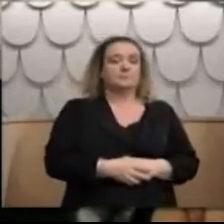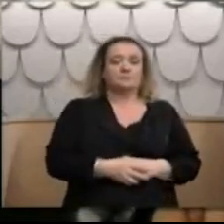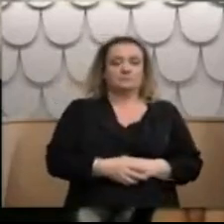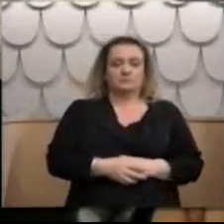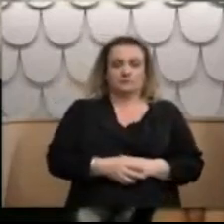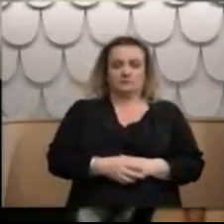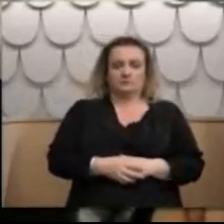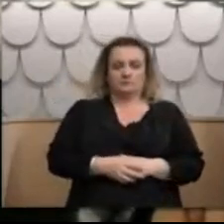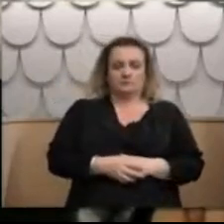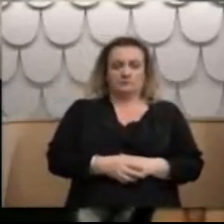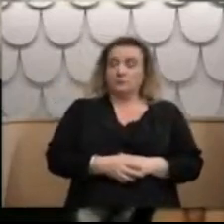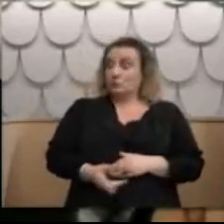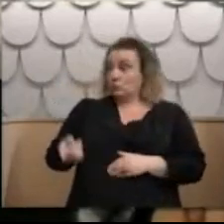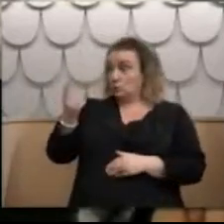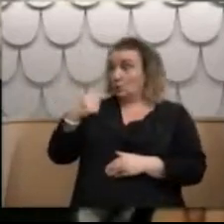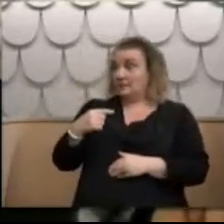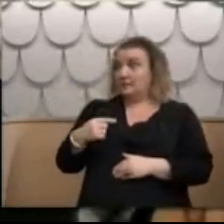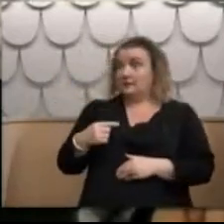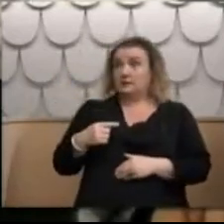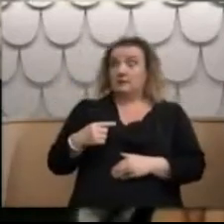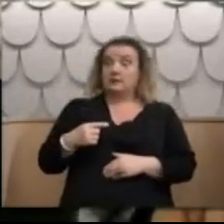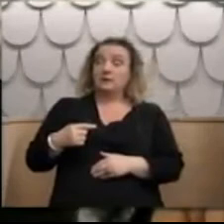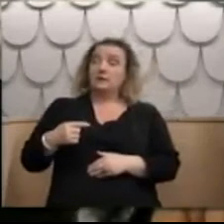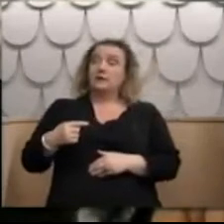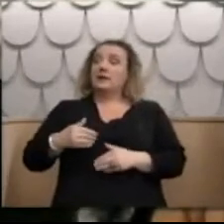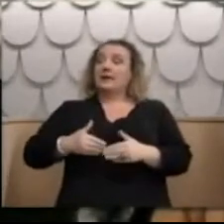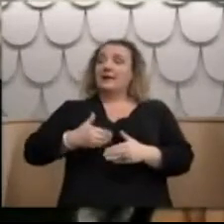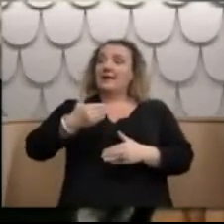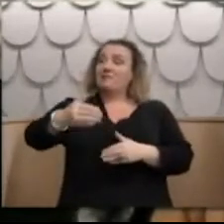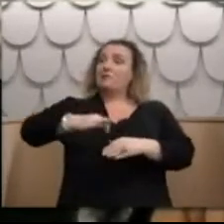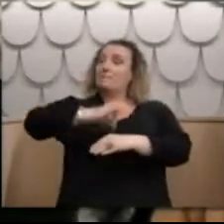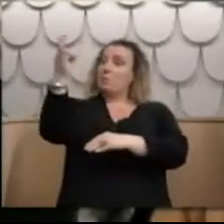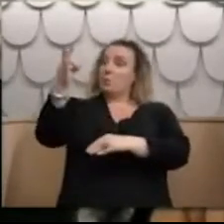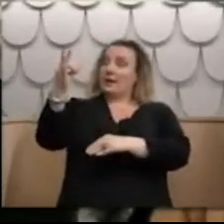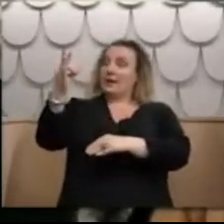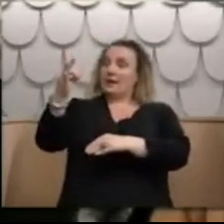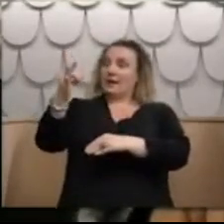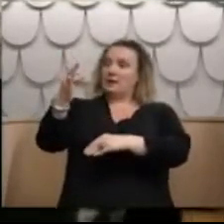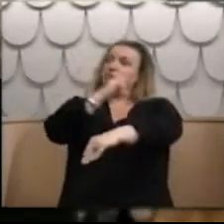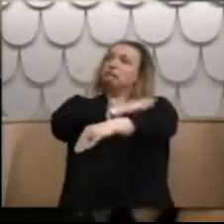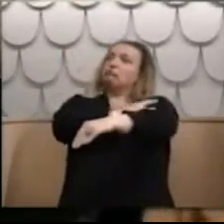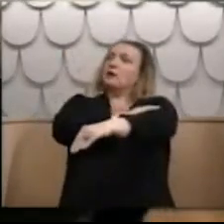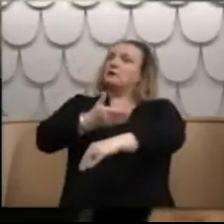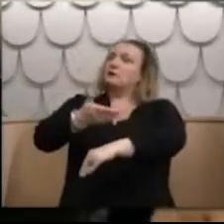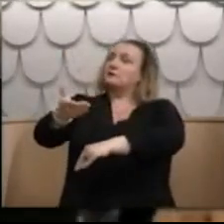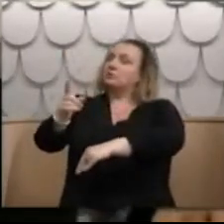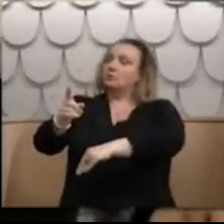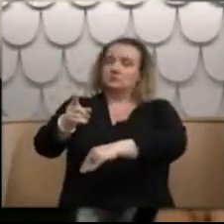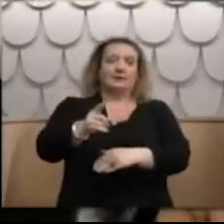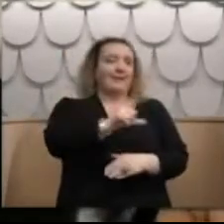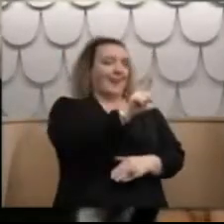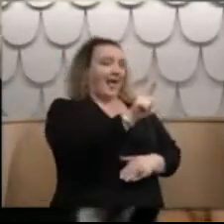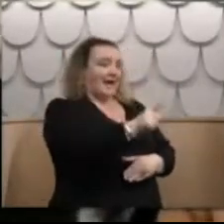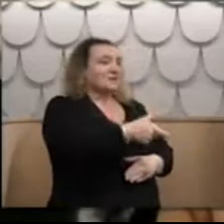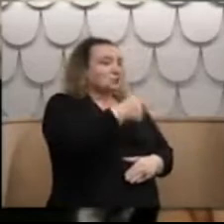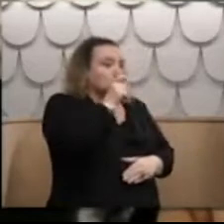conversations before that you would receive drugs every morning. Yeah. Is that right? What were those? It was just like Otho. Yeah.